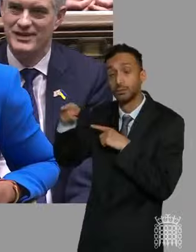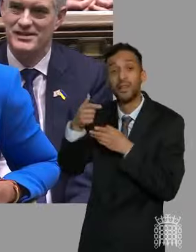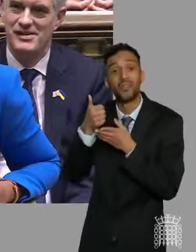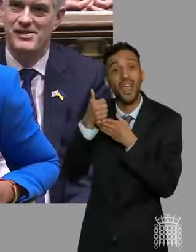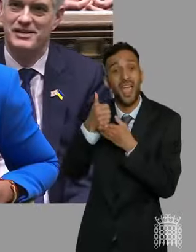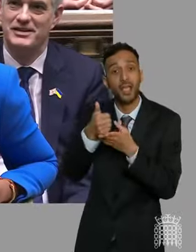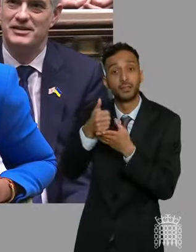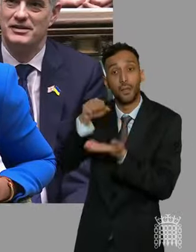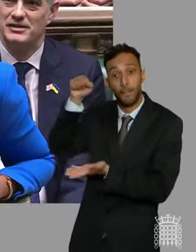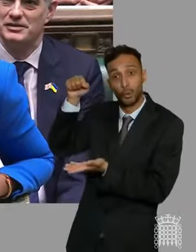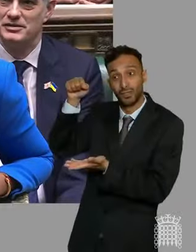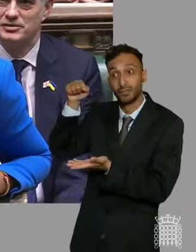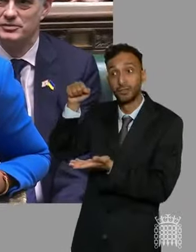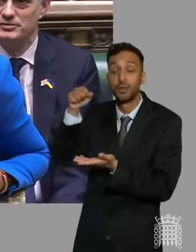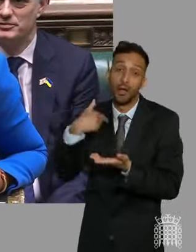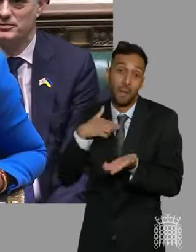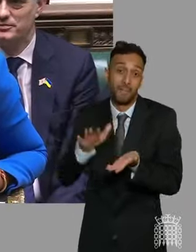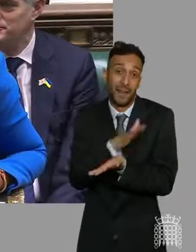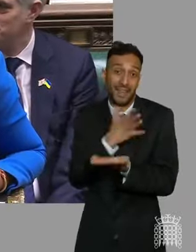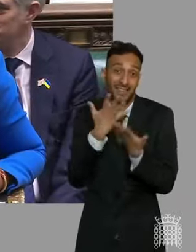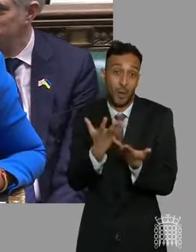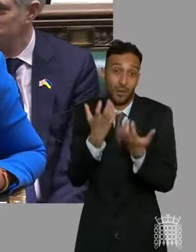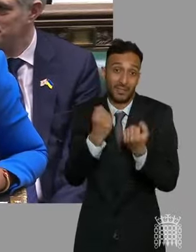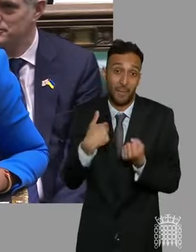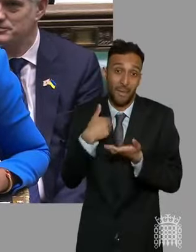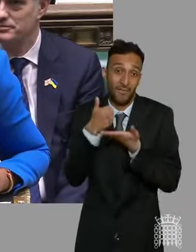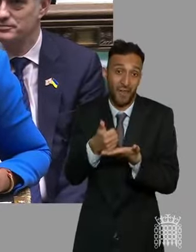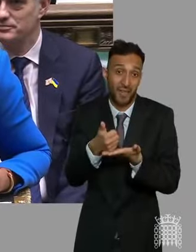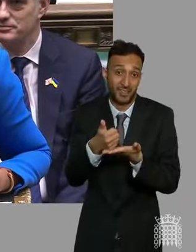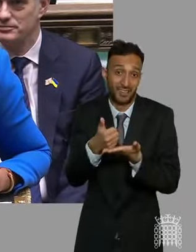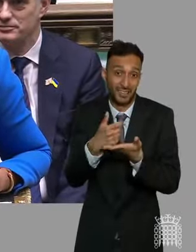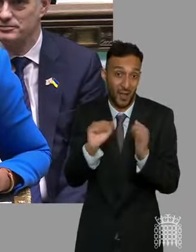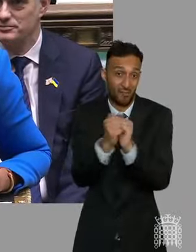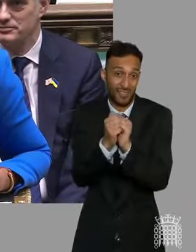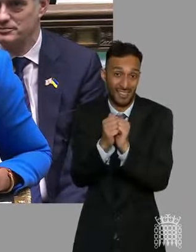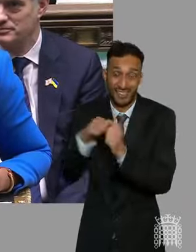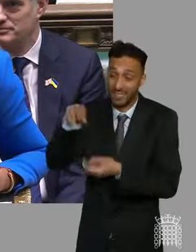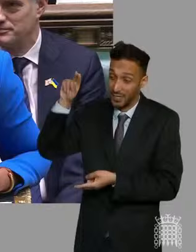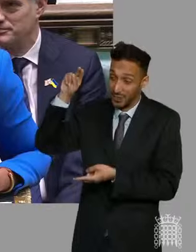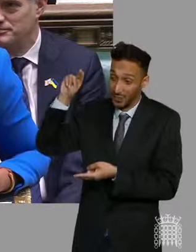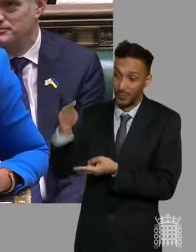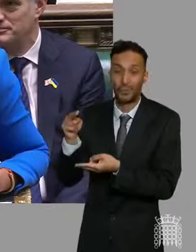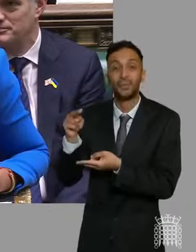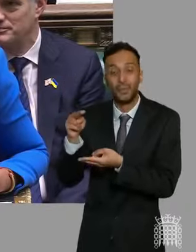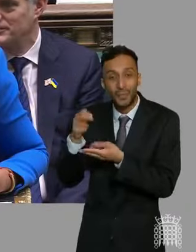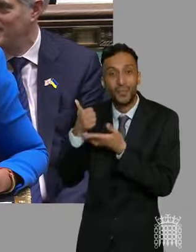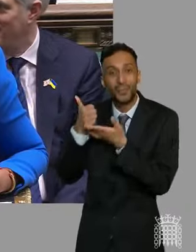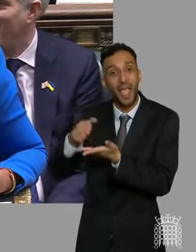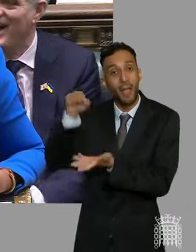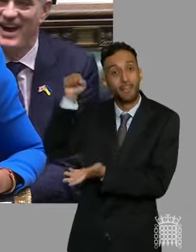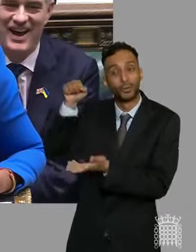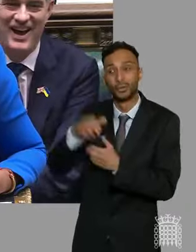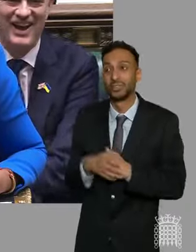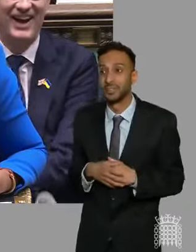Mr. Speaker, it's the fastest response. It's the fastest response I've ever had from the Prime